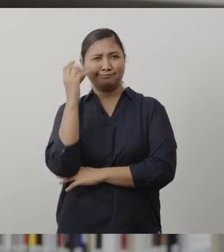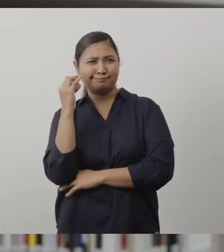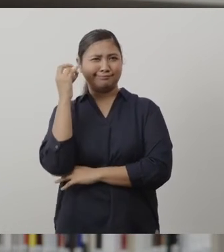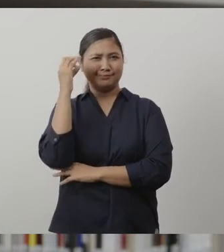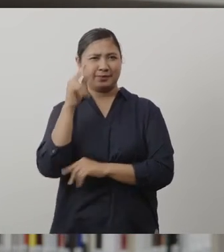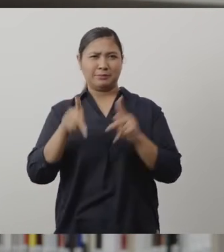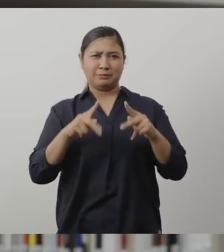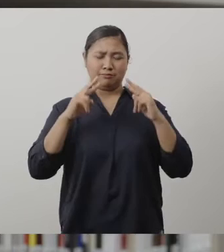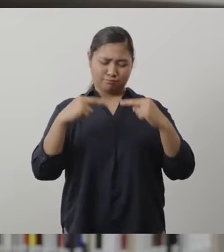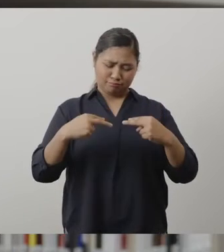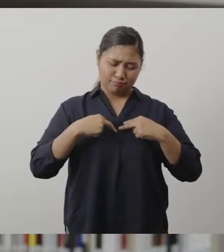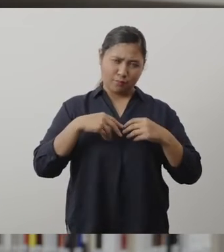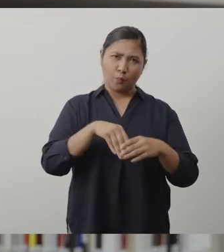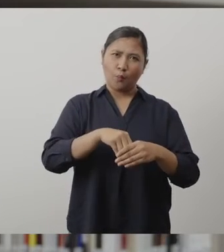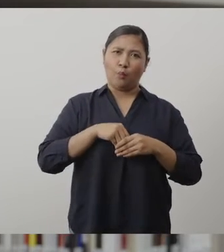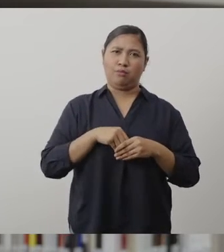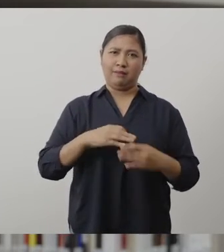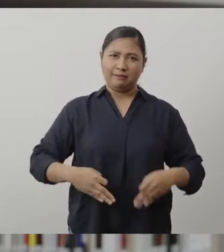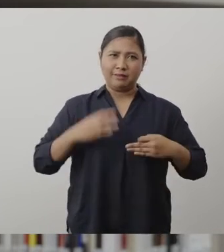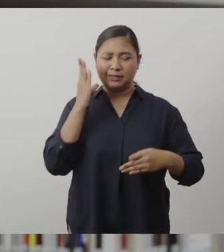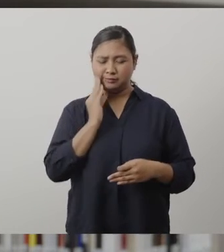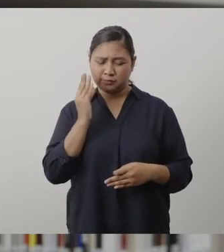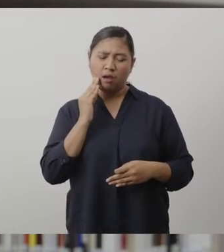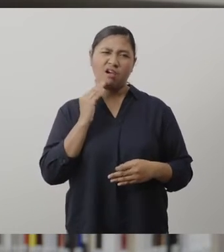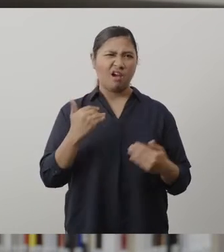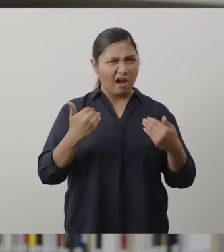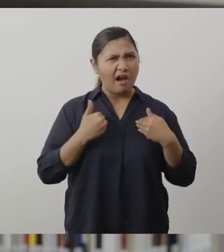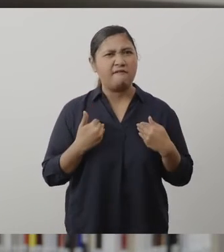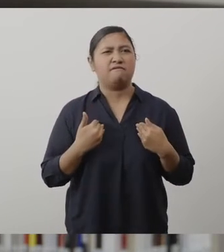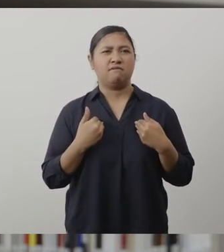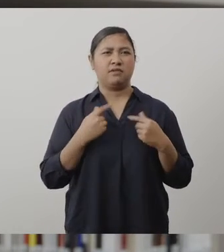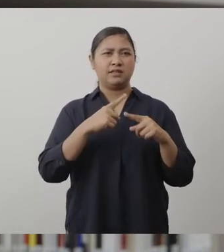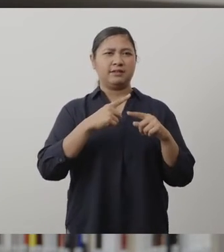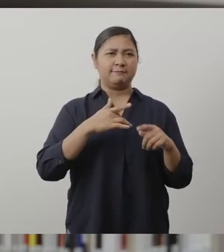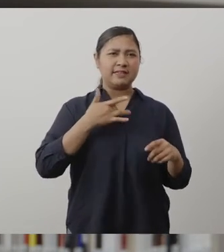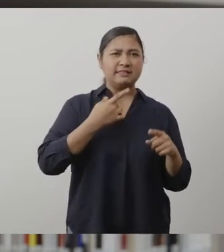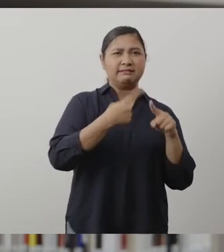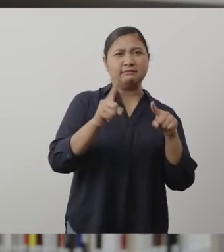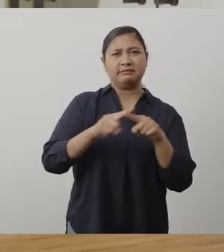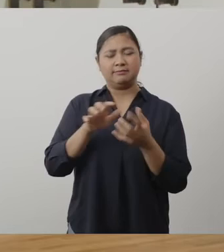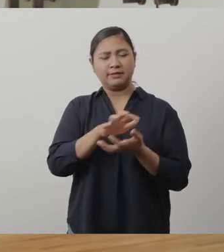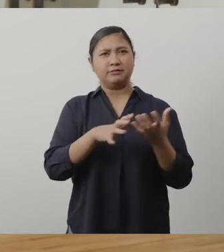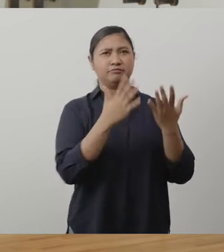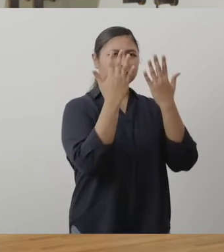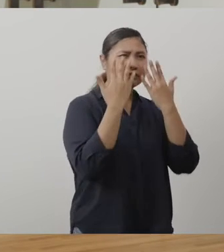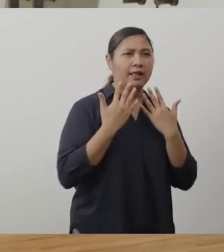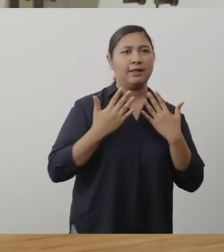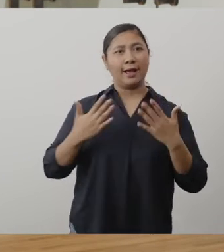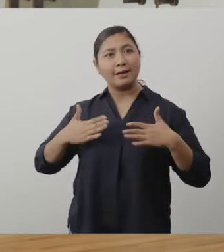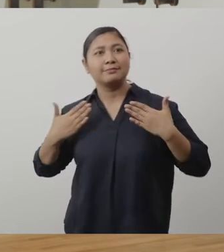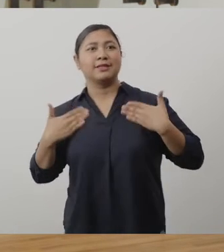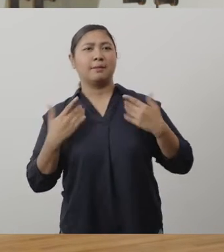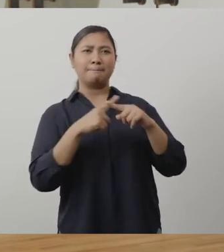is not as enjoyable as time of happiness, but by being able to experience sadness, they can also learn from it. Frankly, in the